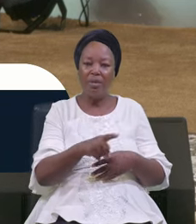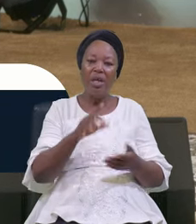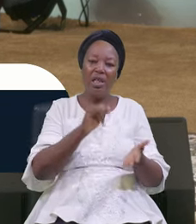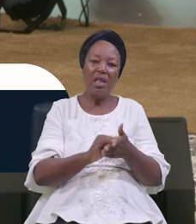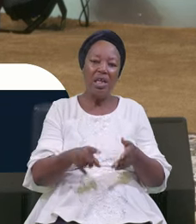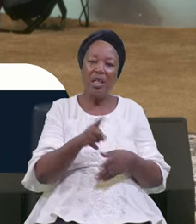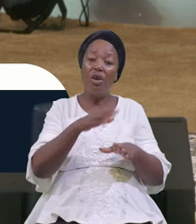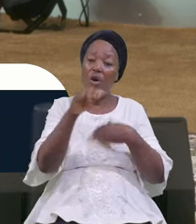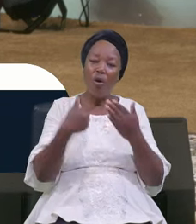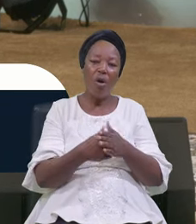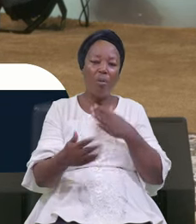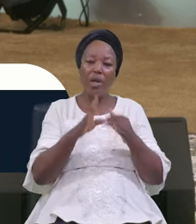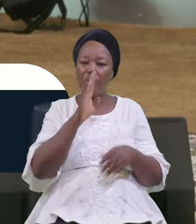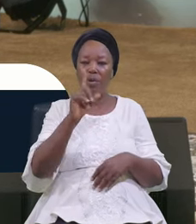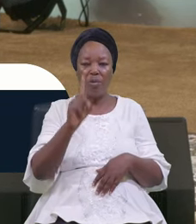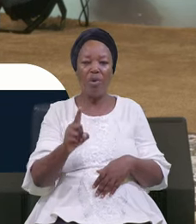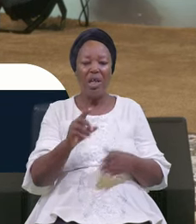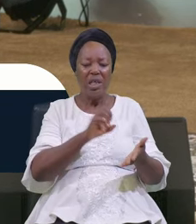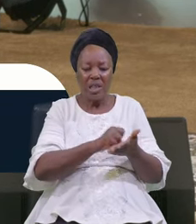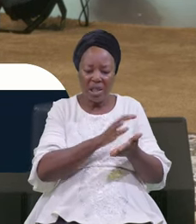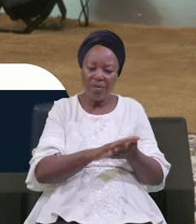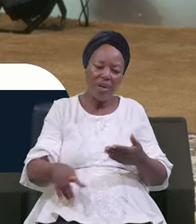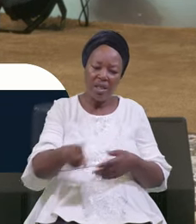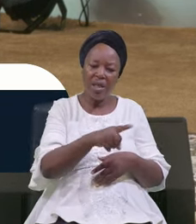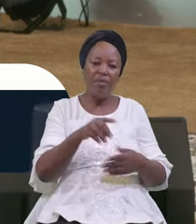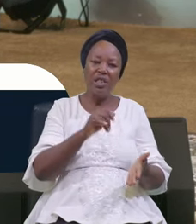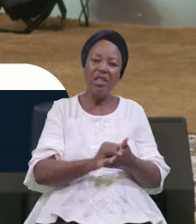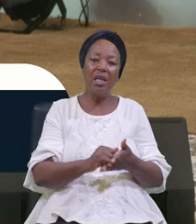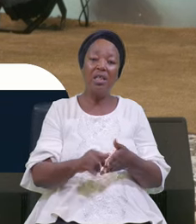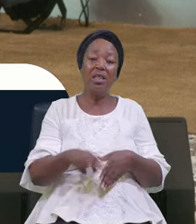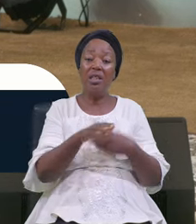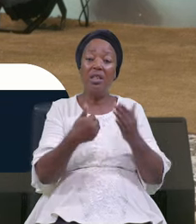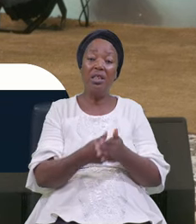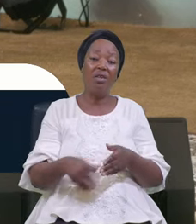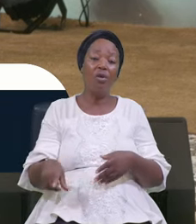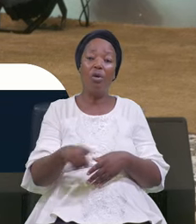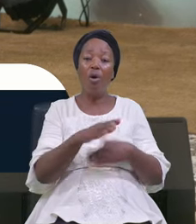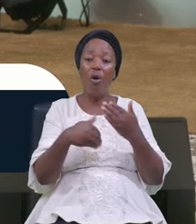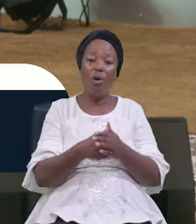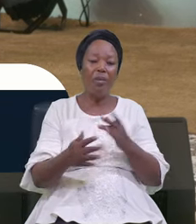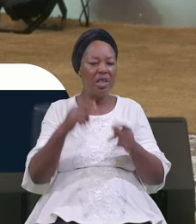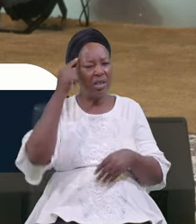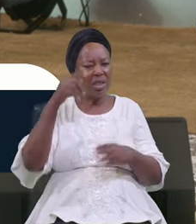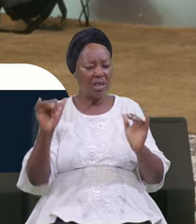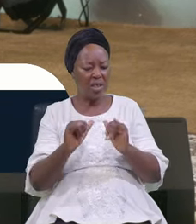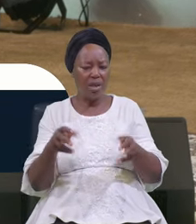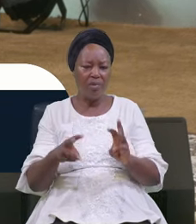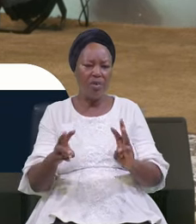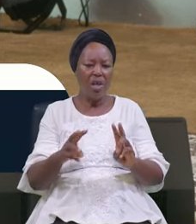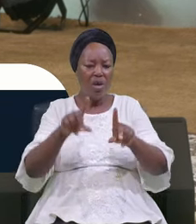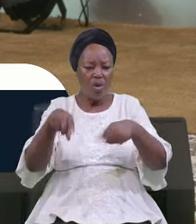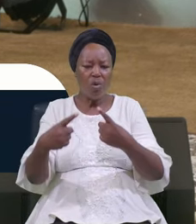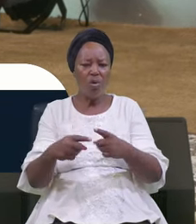one. Sanctify them that they all may think in the same direction, go in the